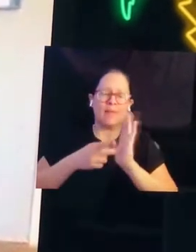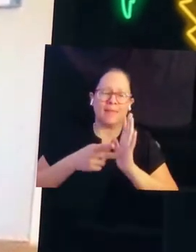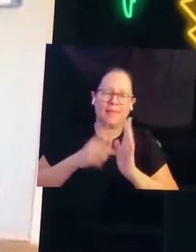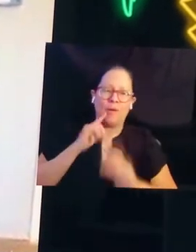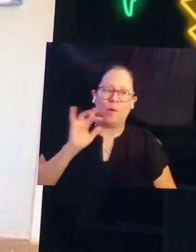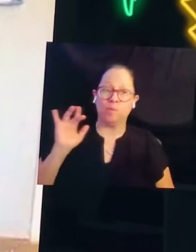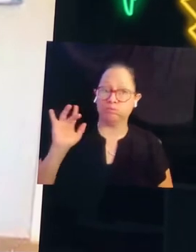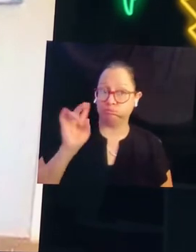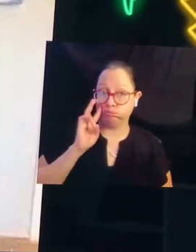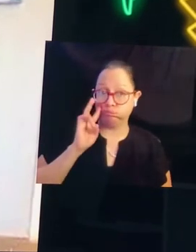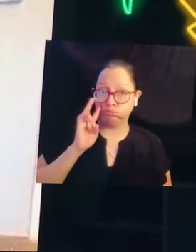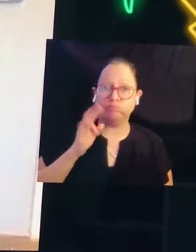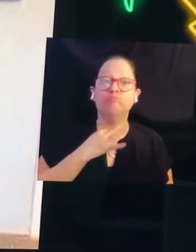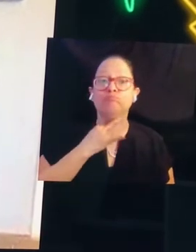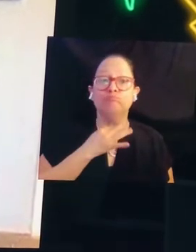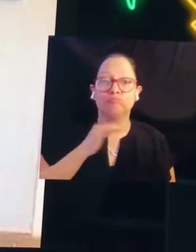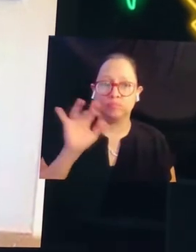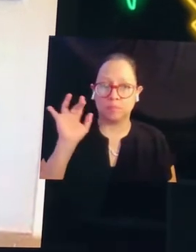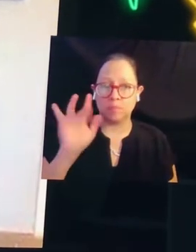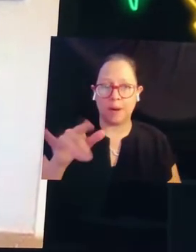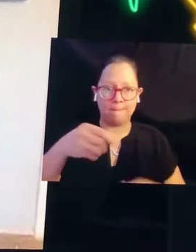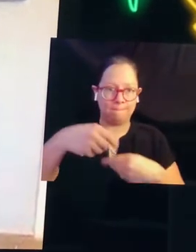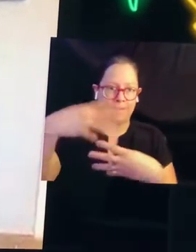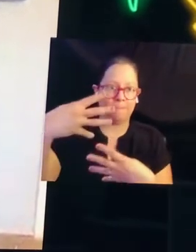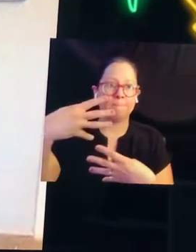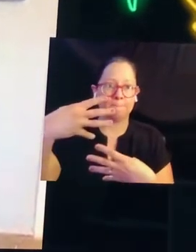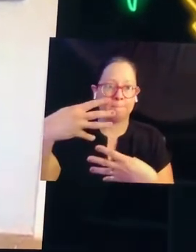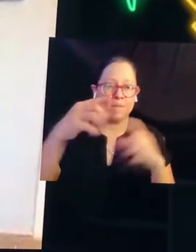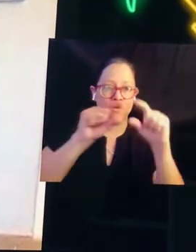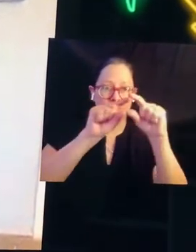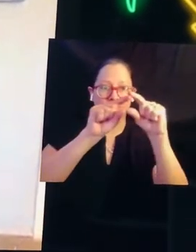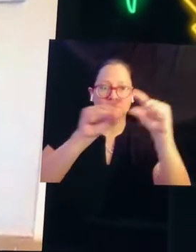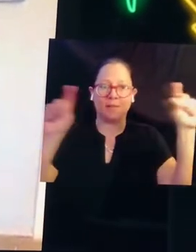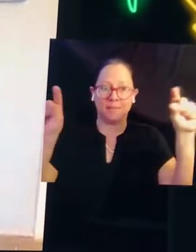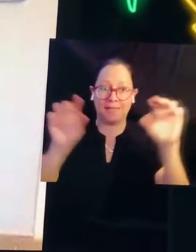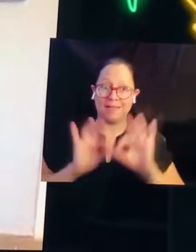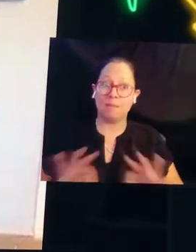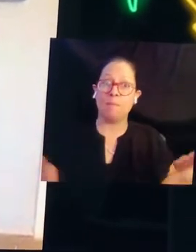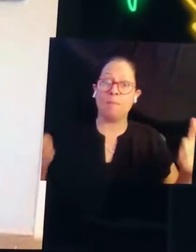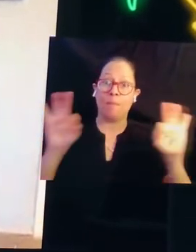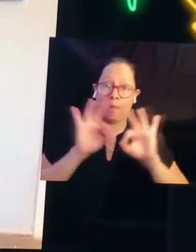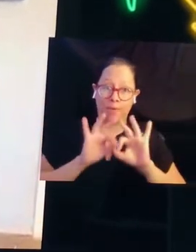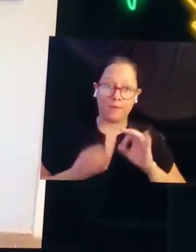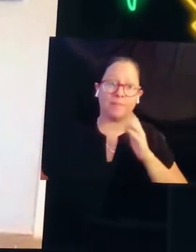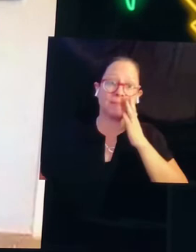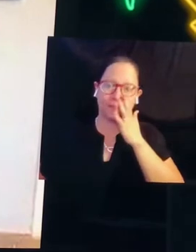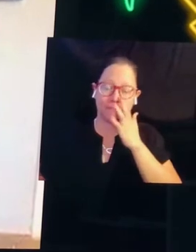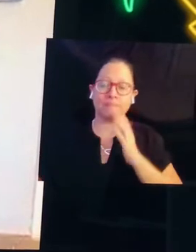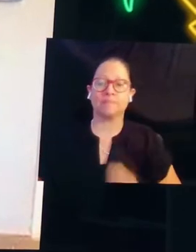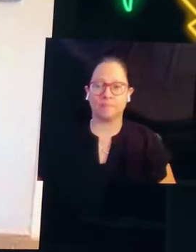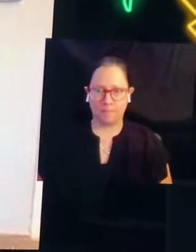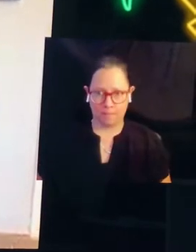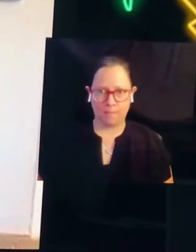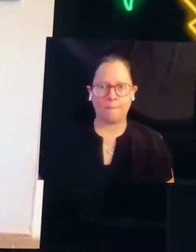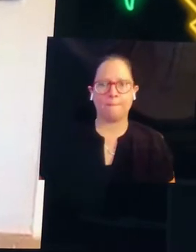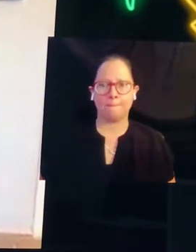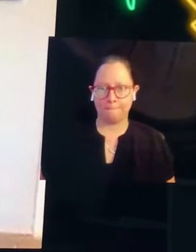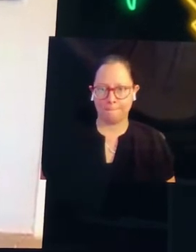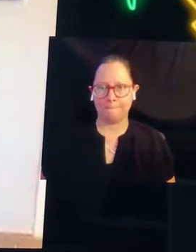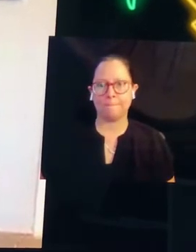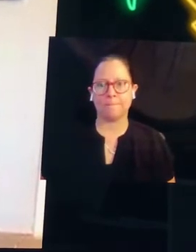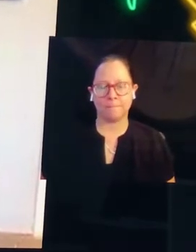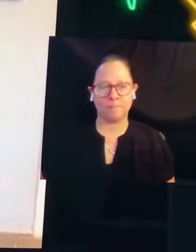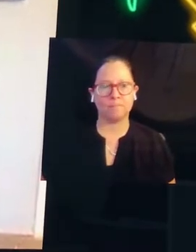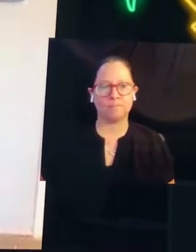think about how important the subject line is, and make sure that the subject line has a call to